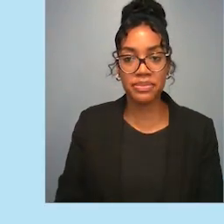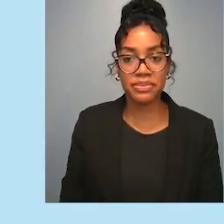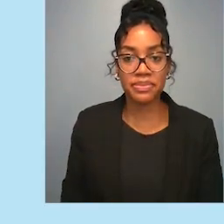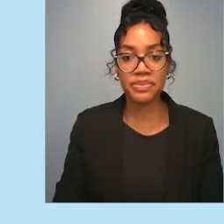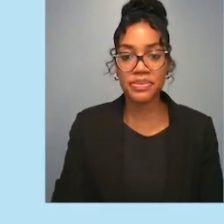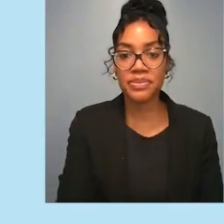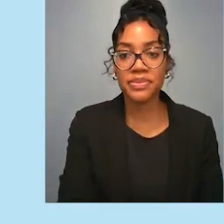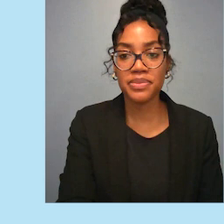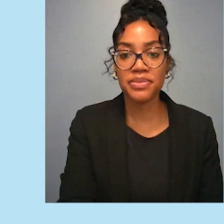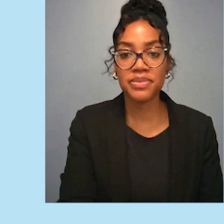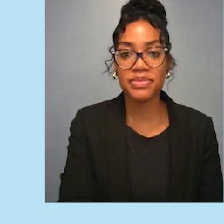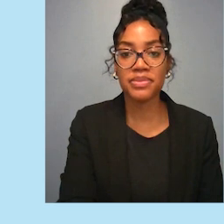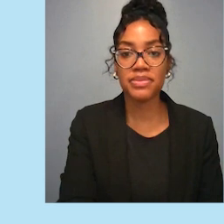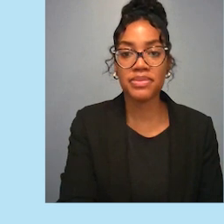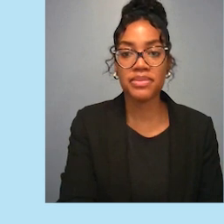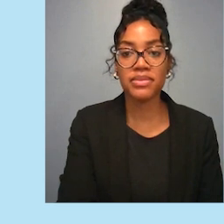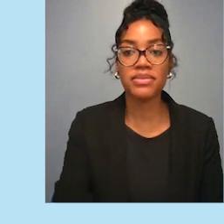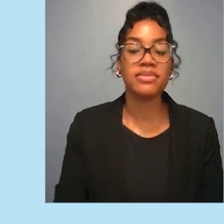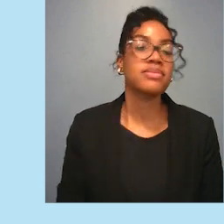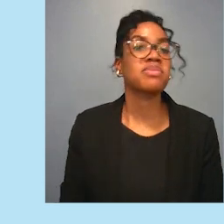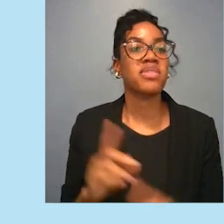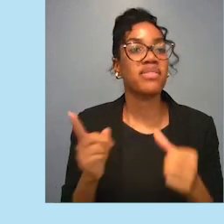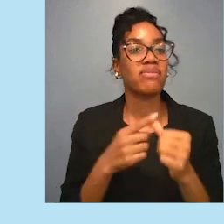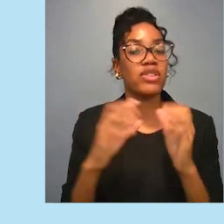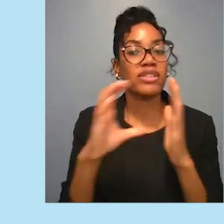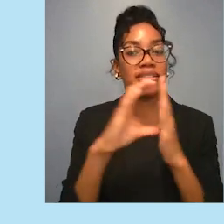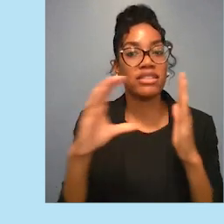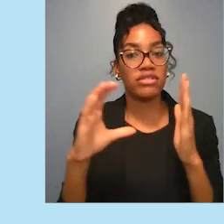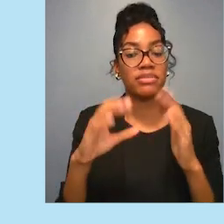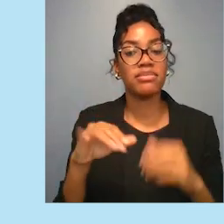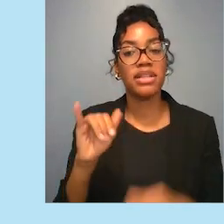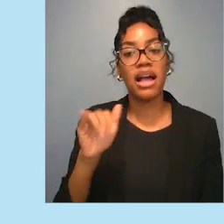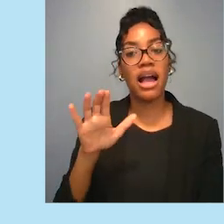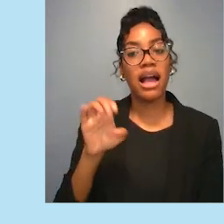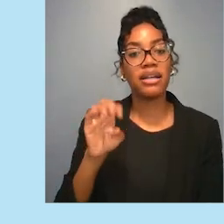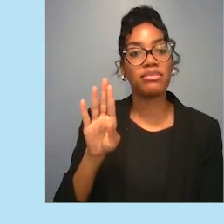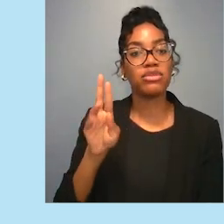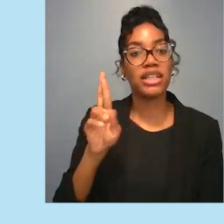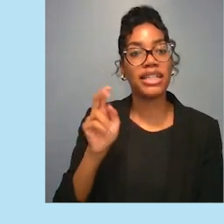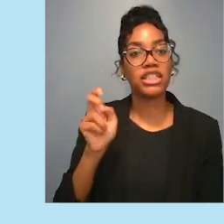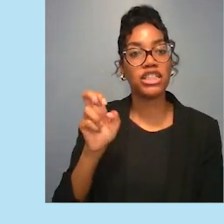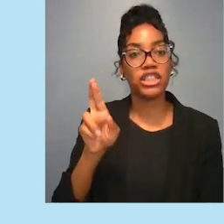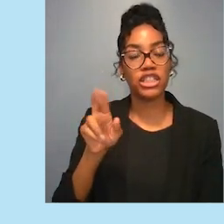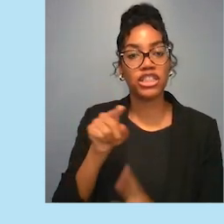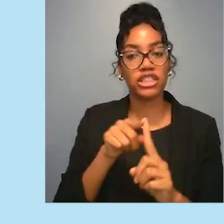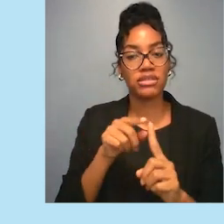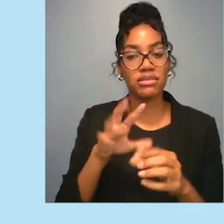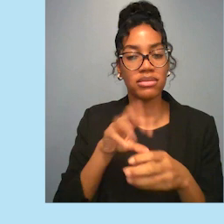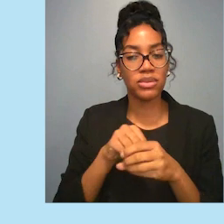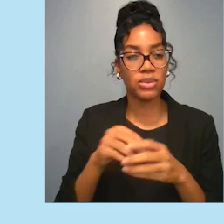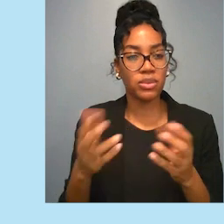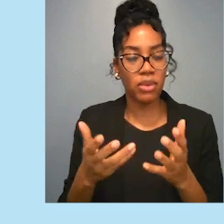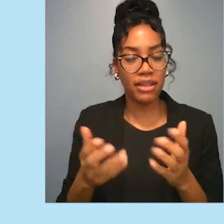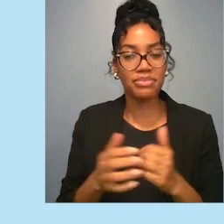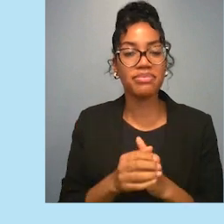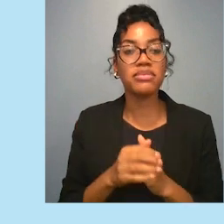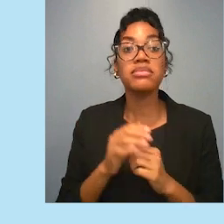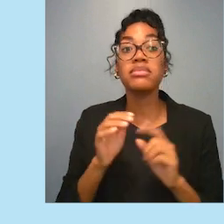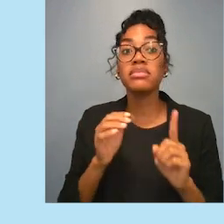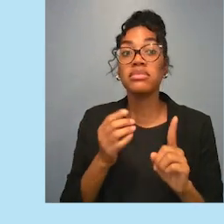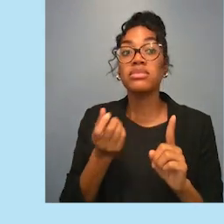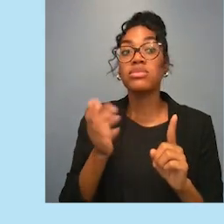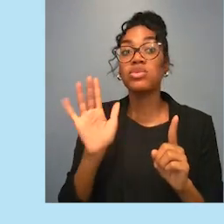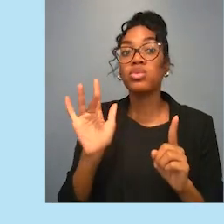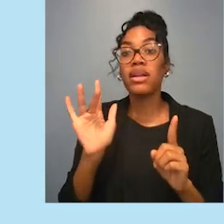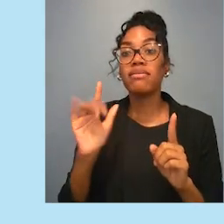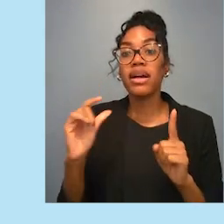All right, so section 1 is the icebreaker. Within this section, we suggest only using about 25 words for this section. It